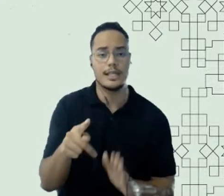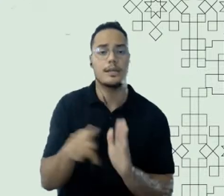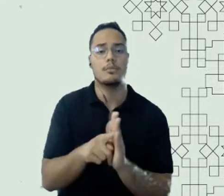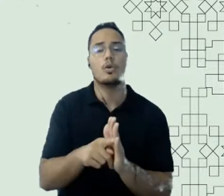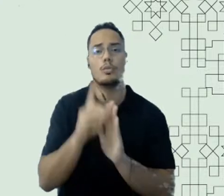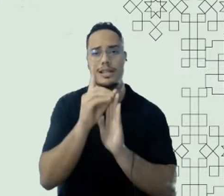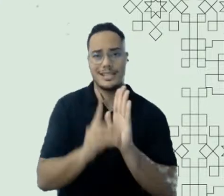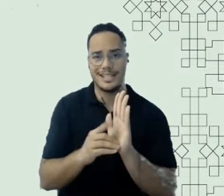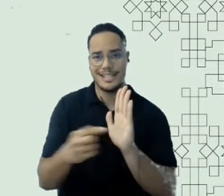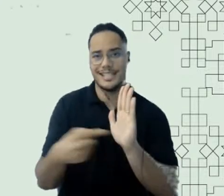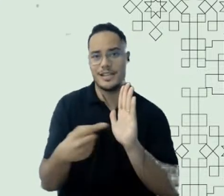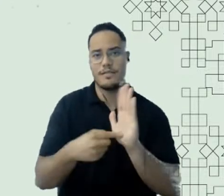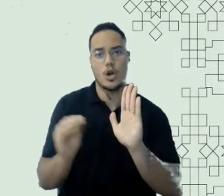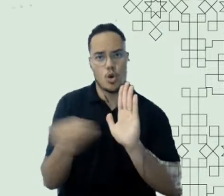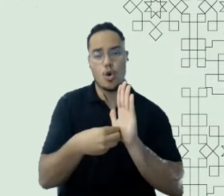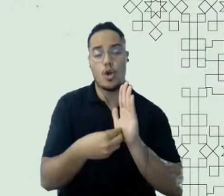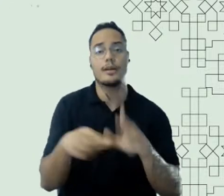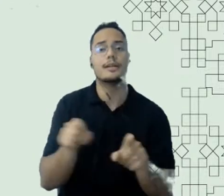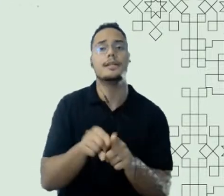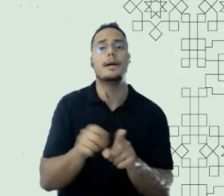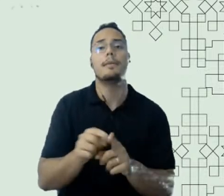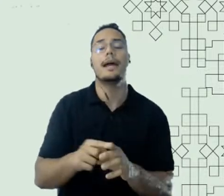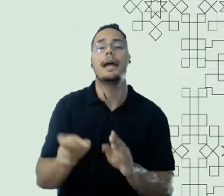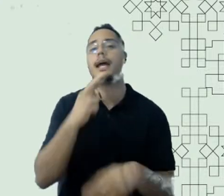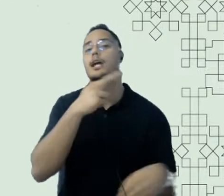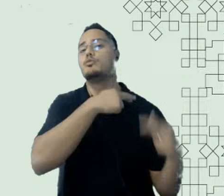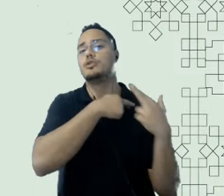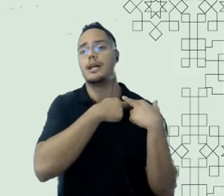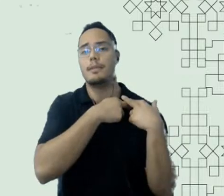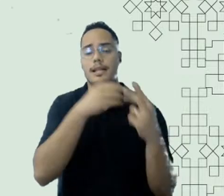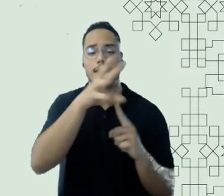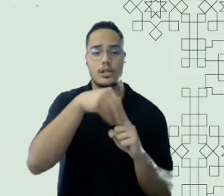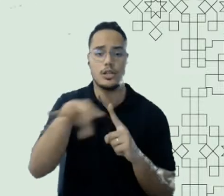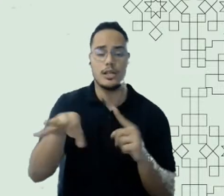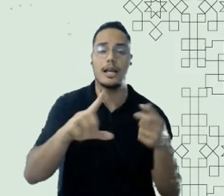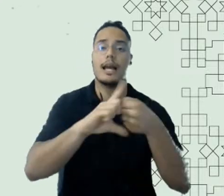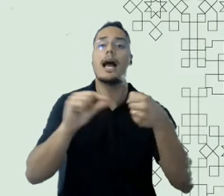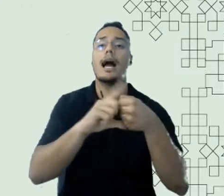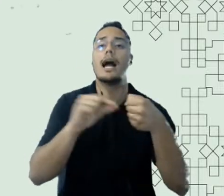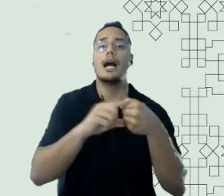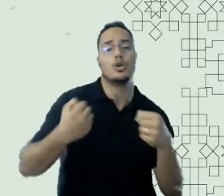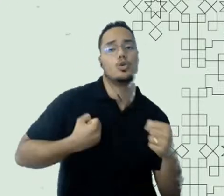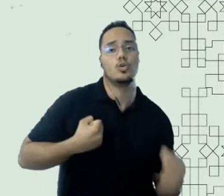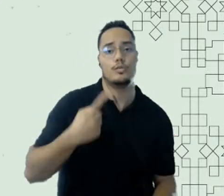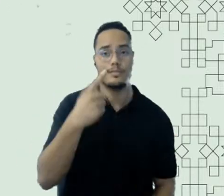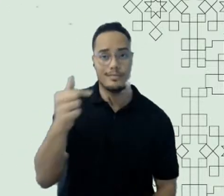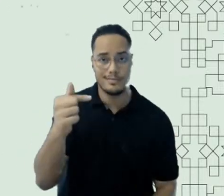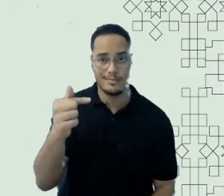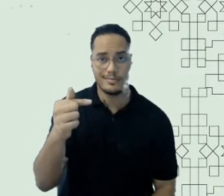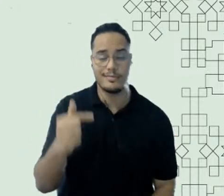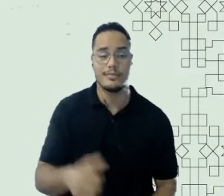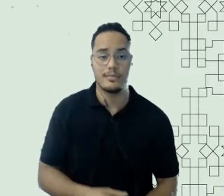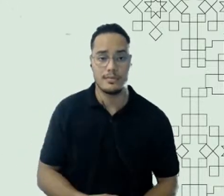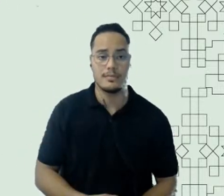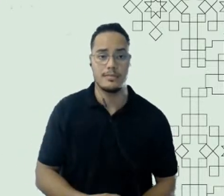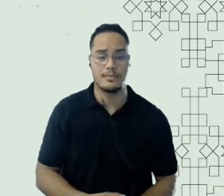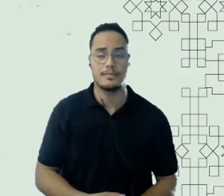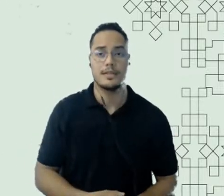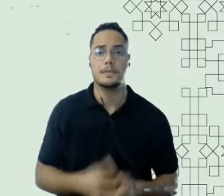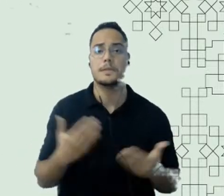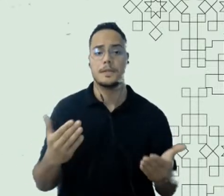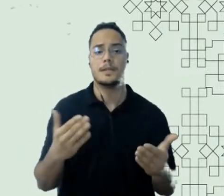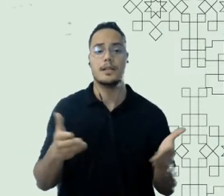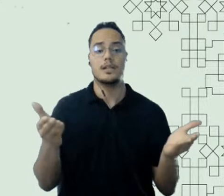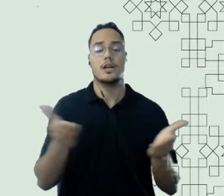Article 17. So that's the making of this event. So why I